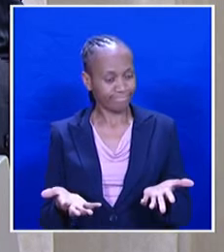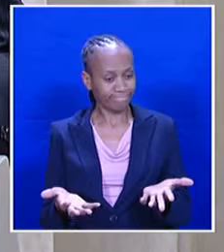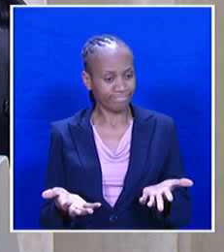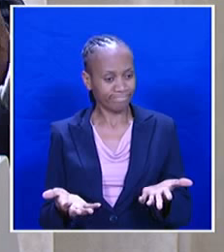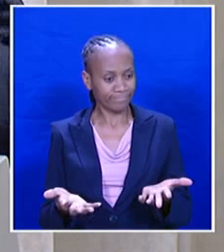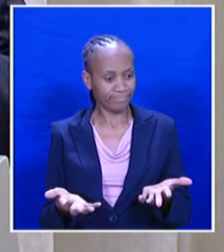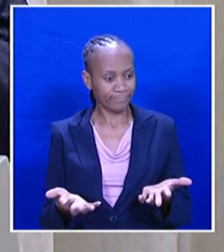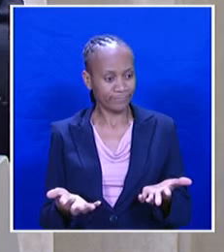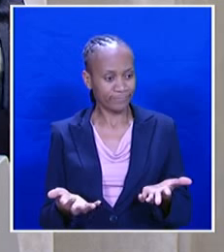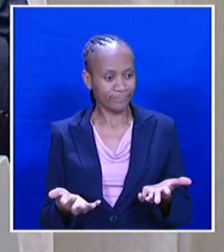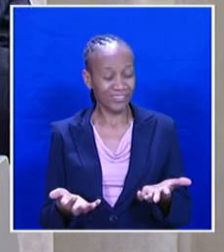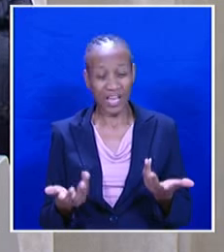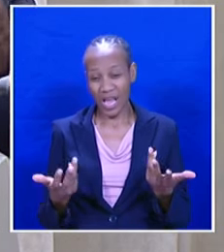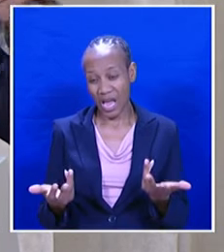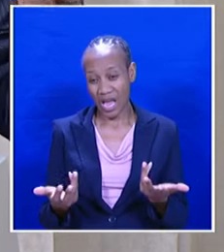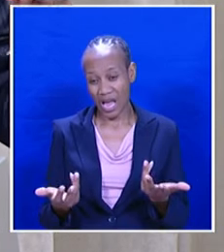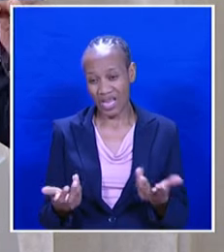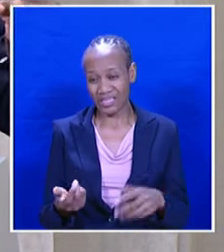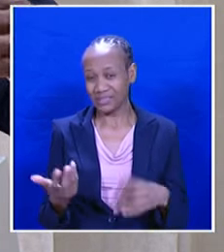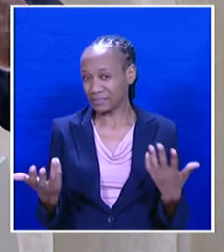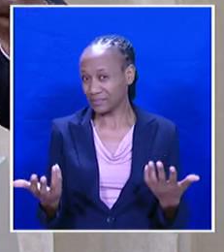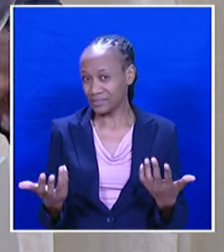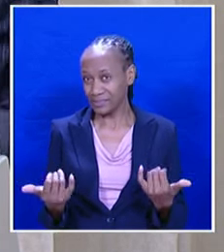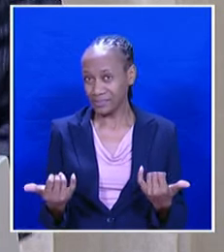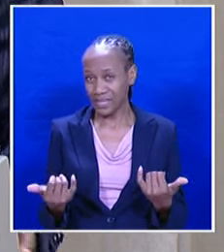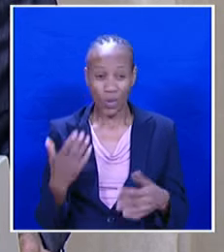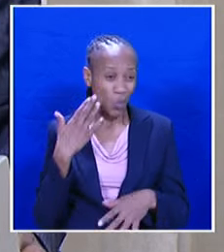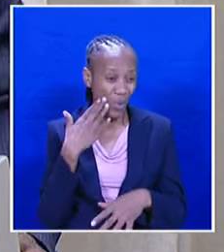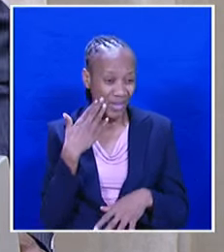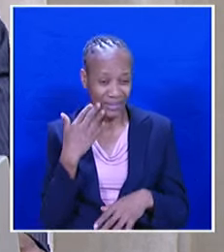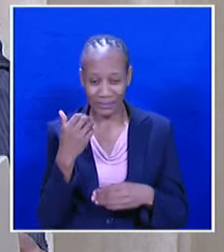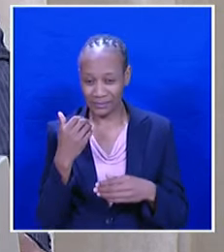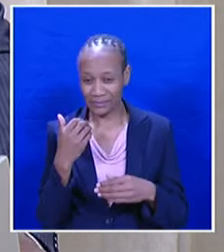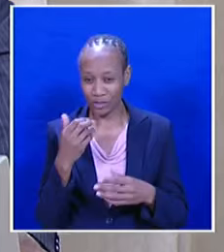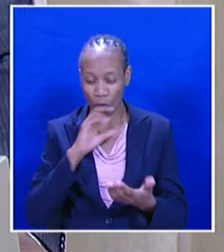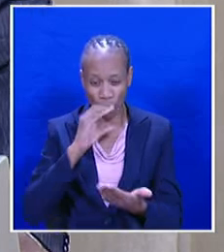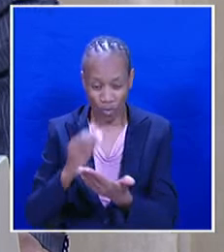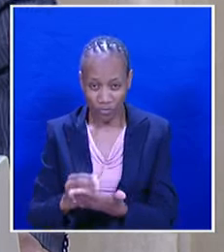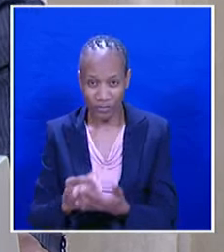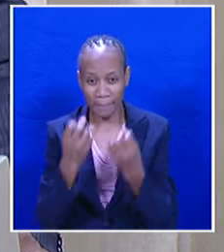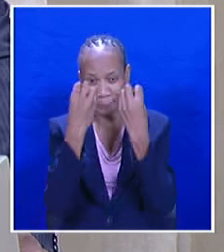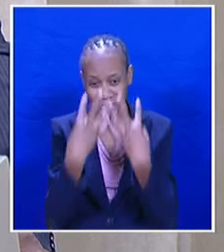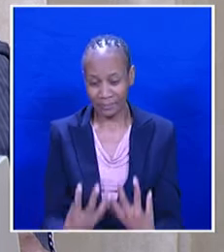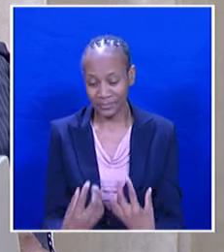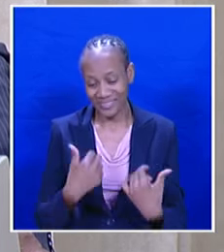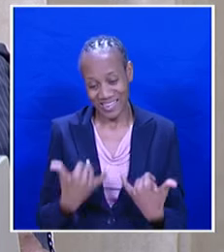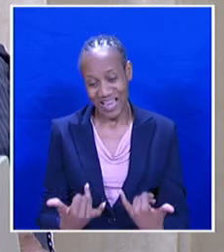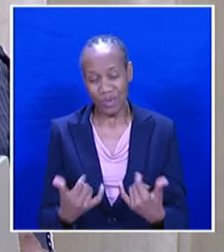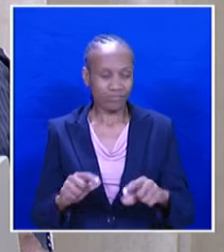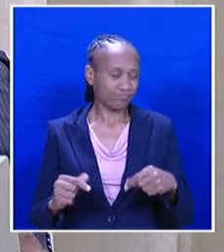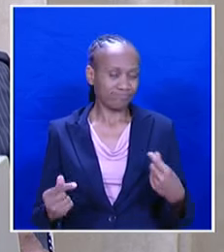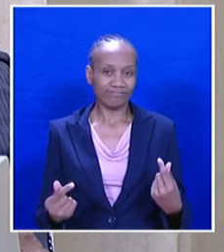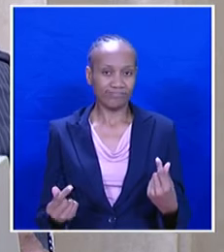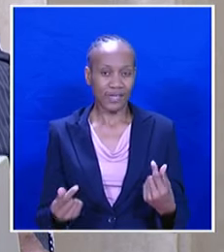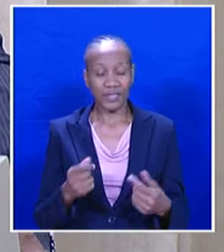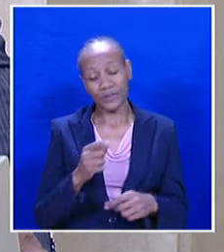question of timing in terms of when those figures can be verified. But it is a complex matter. I'm not saying that it